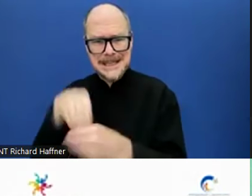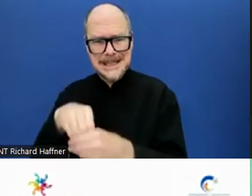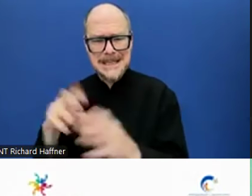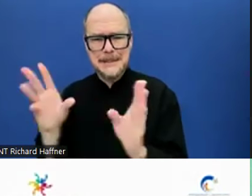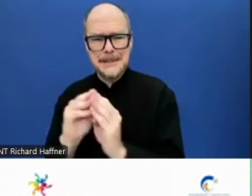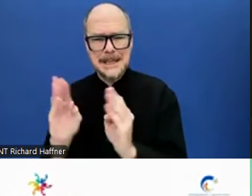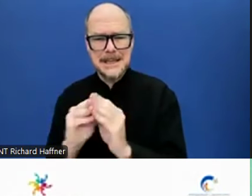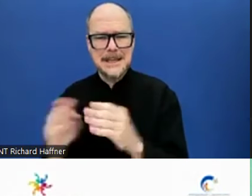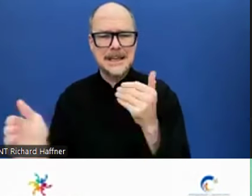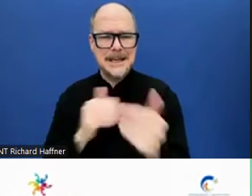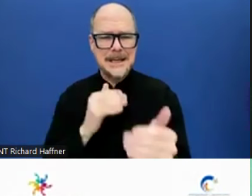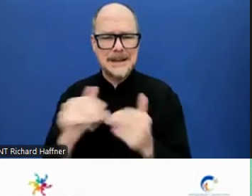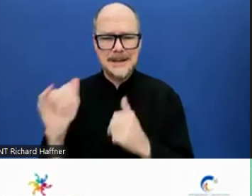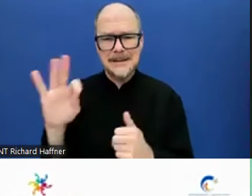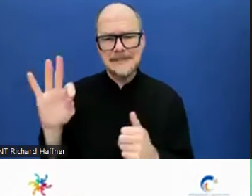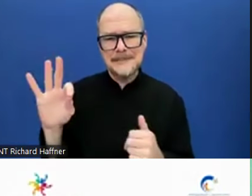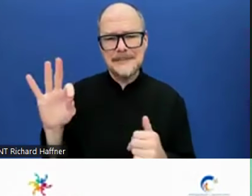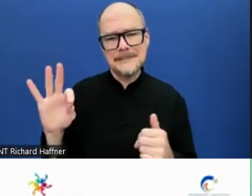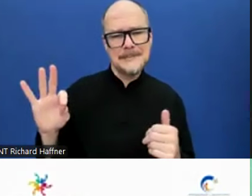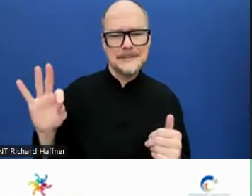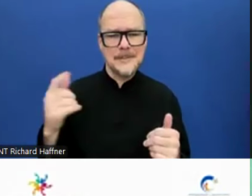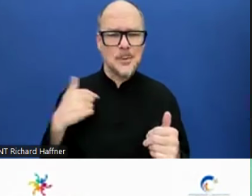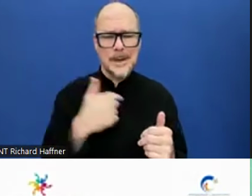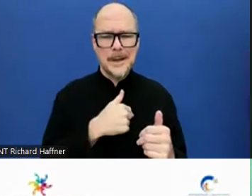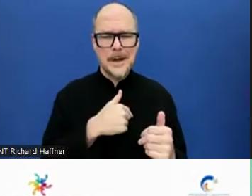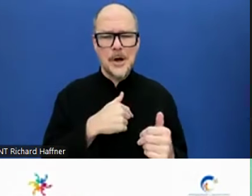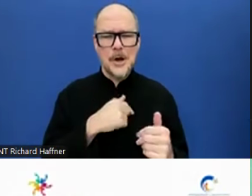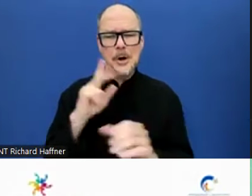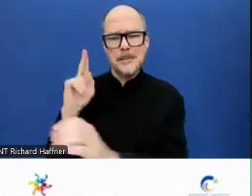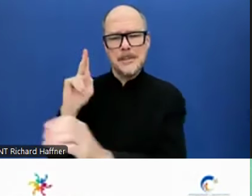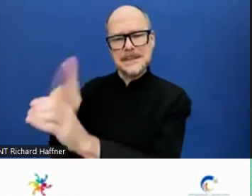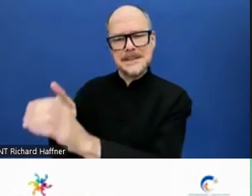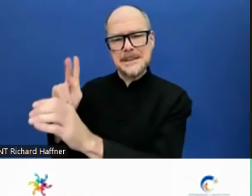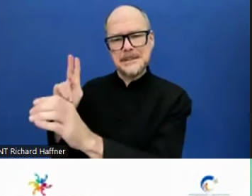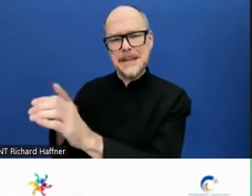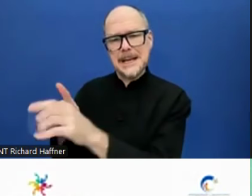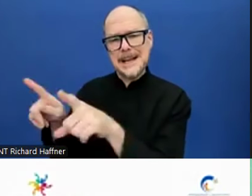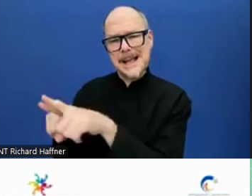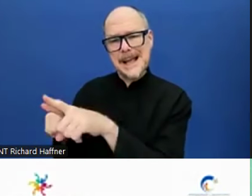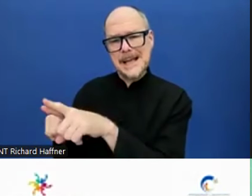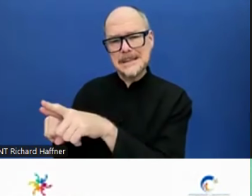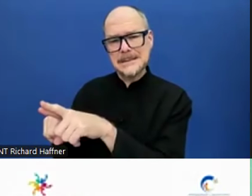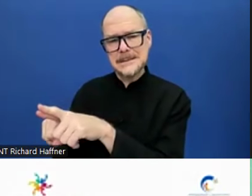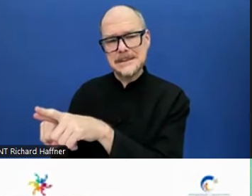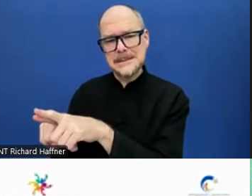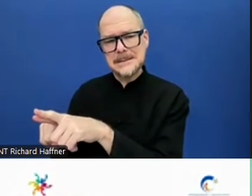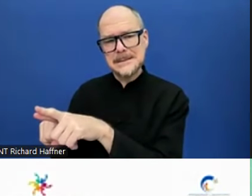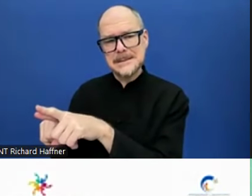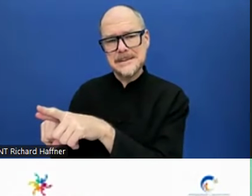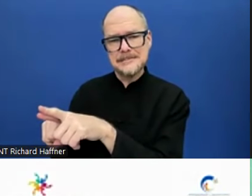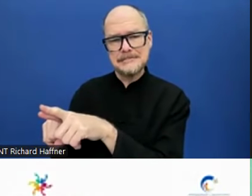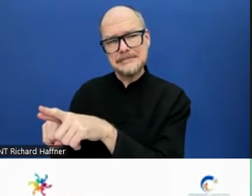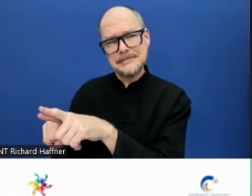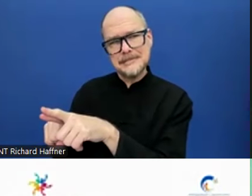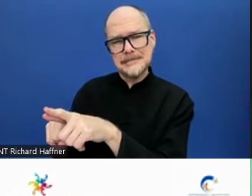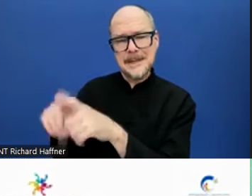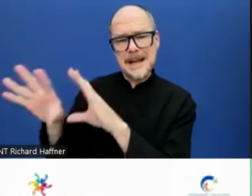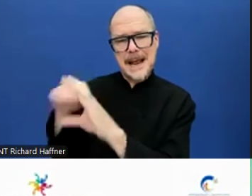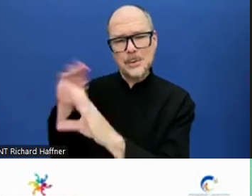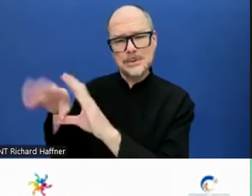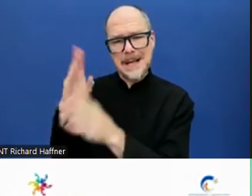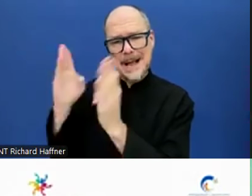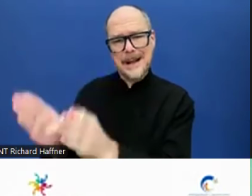even if we are participating kind of as a as an outsider looking